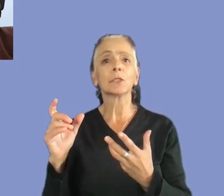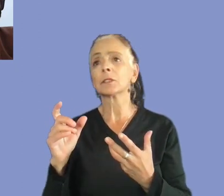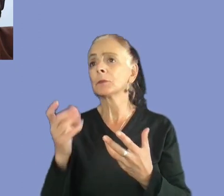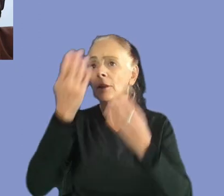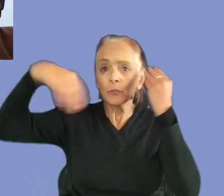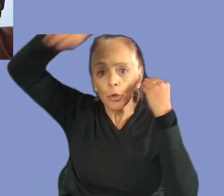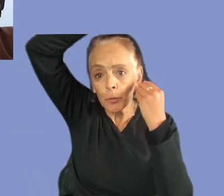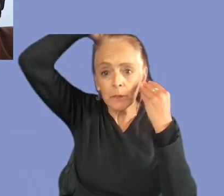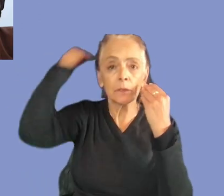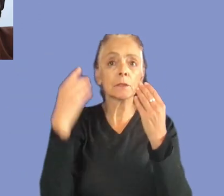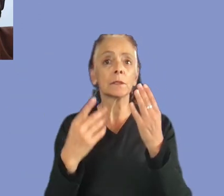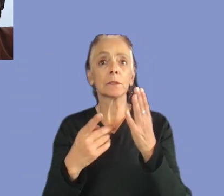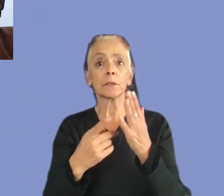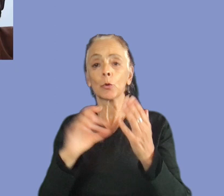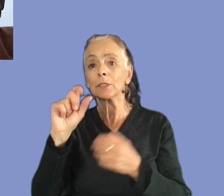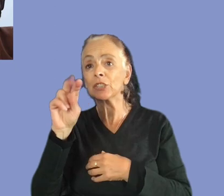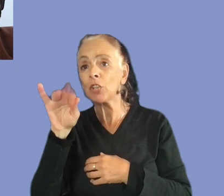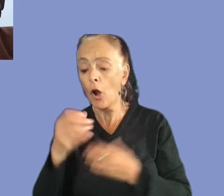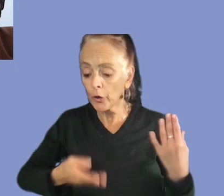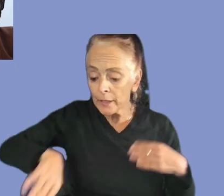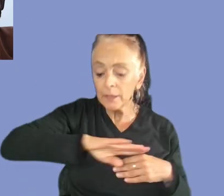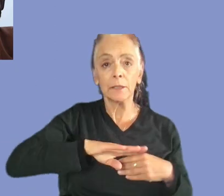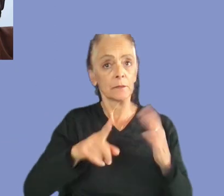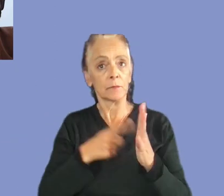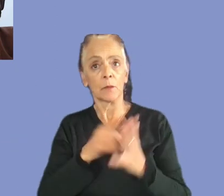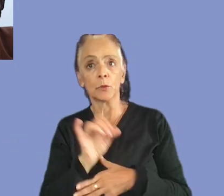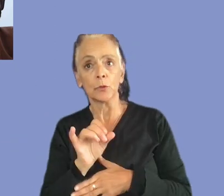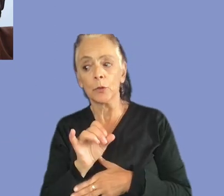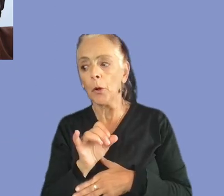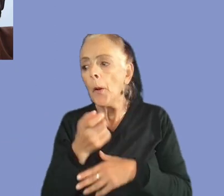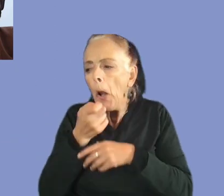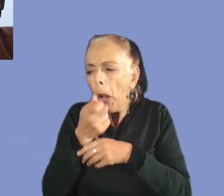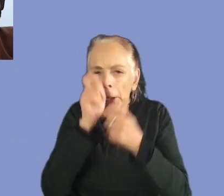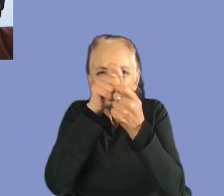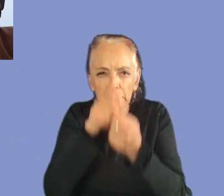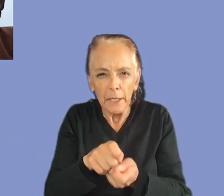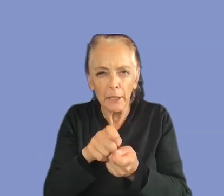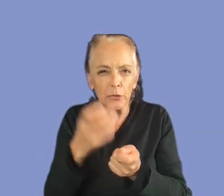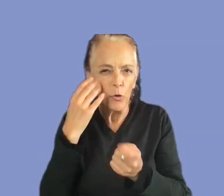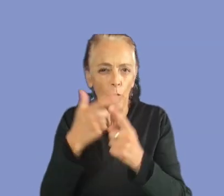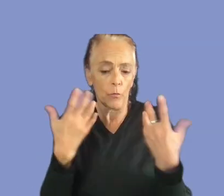and headscarves as well. It's only in the small details that you can tell from the dress whether it's a Muslim or not.